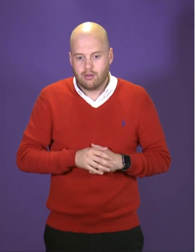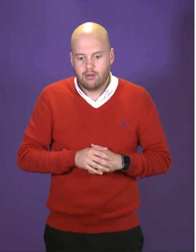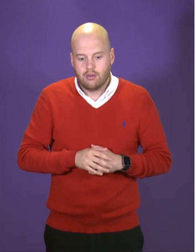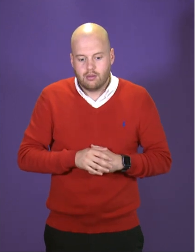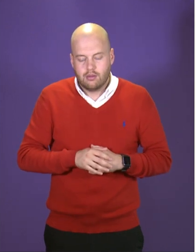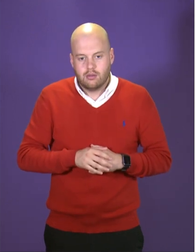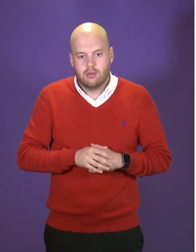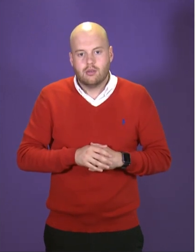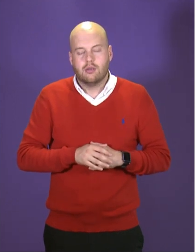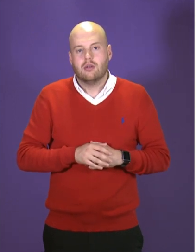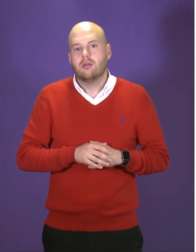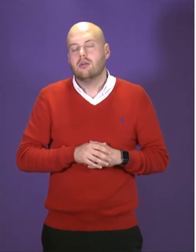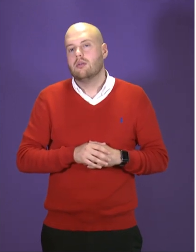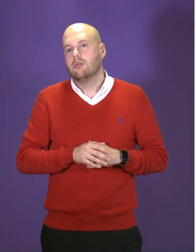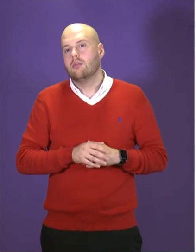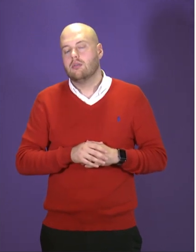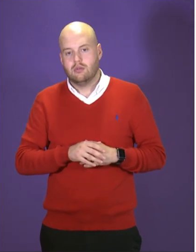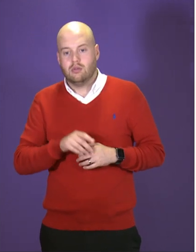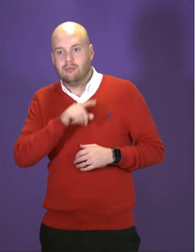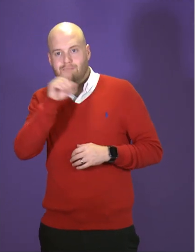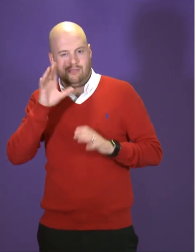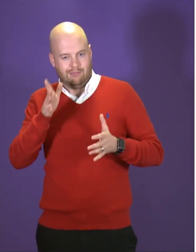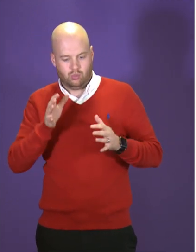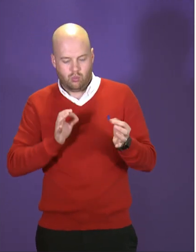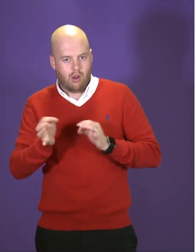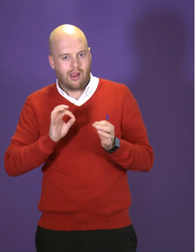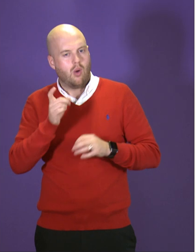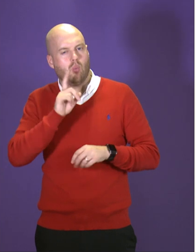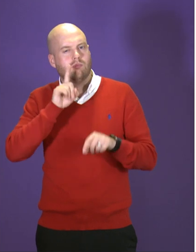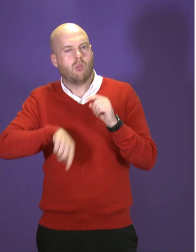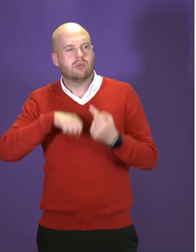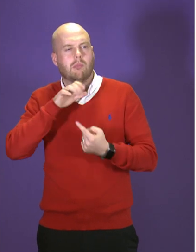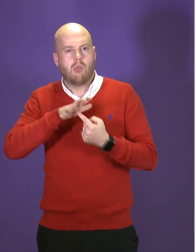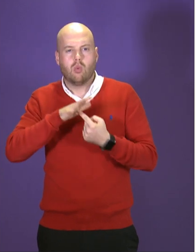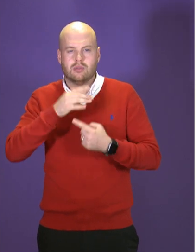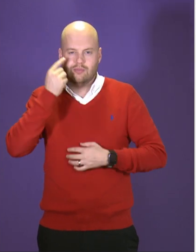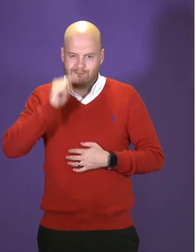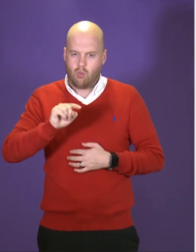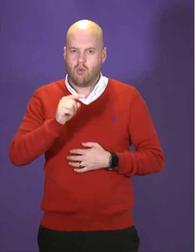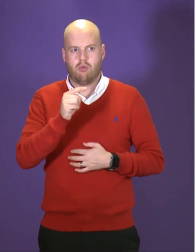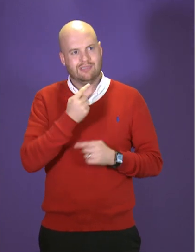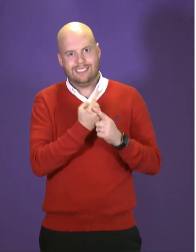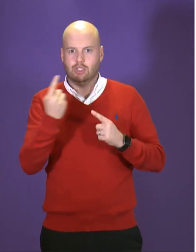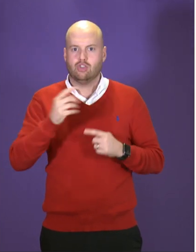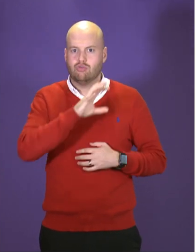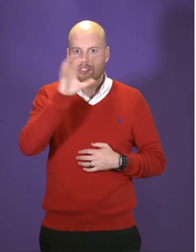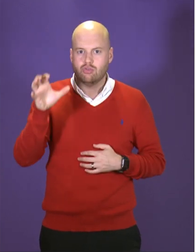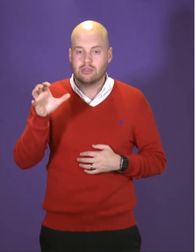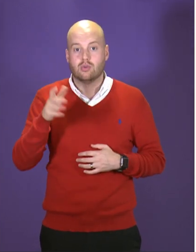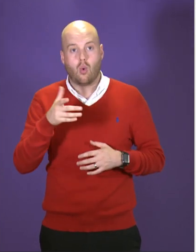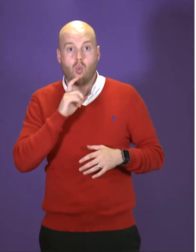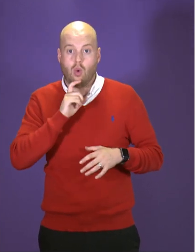is most important for this particular region. Also creating expert boards from the local